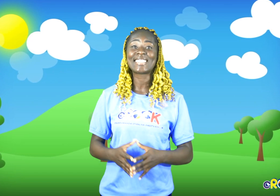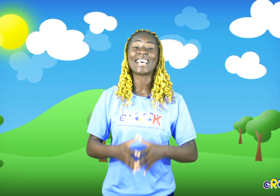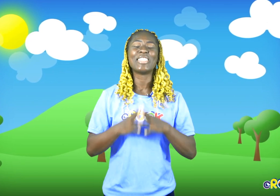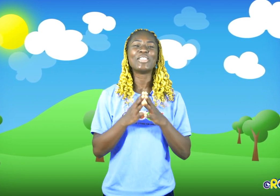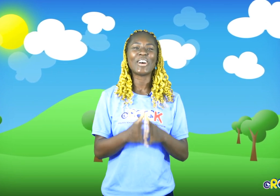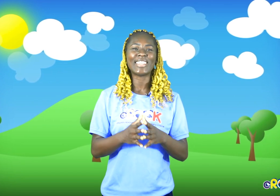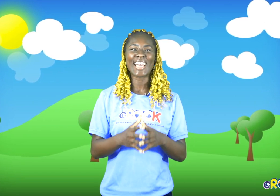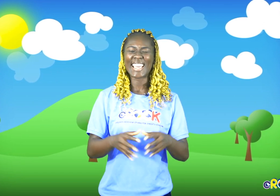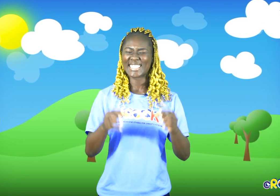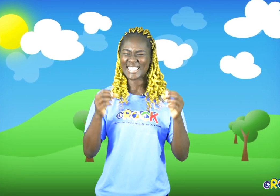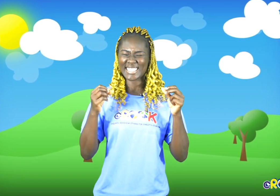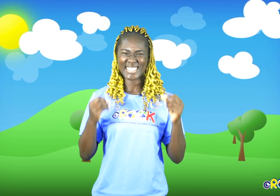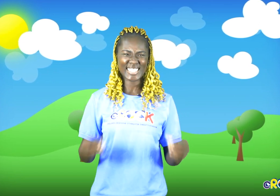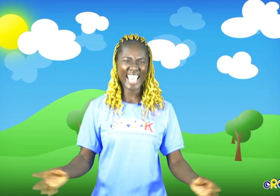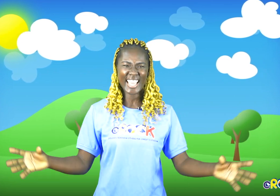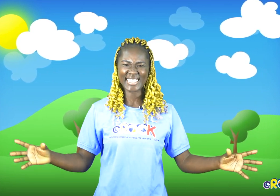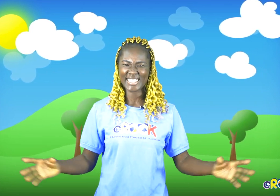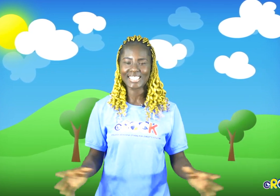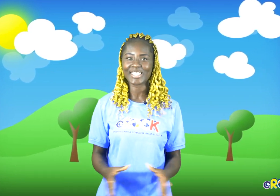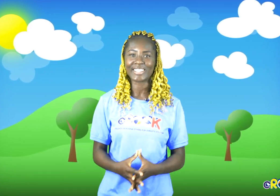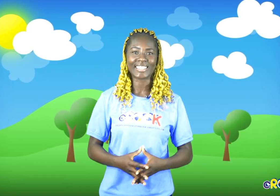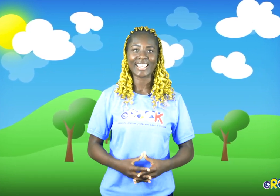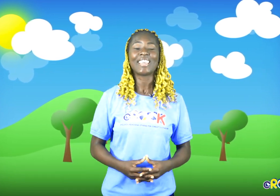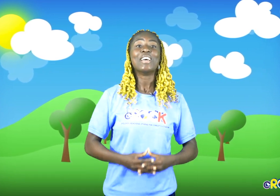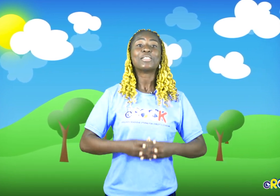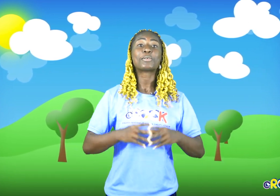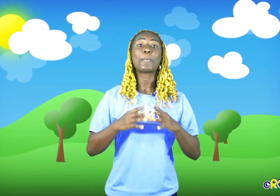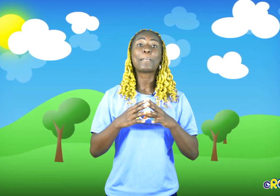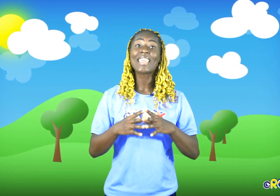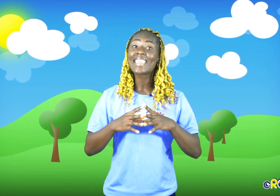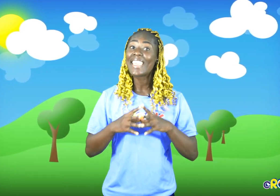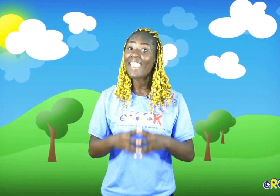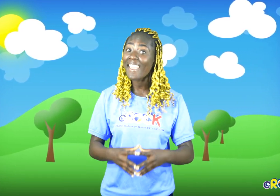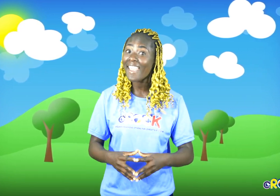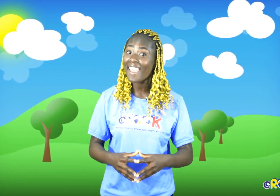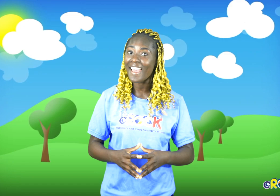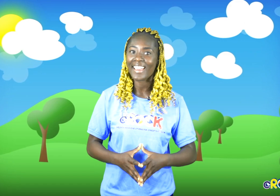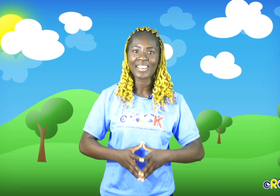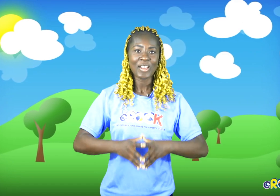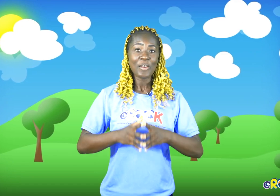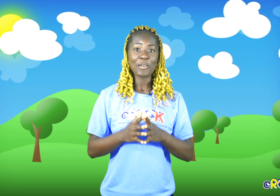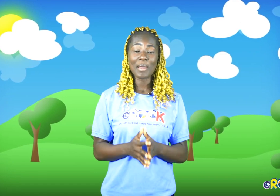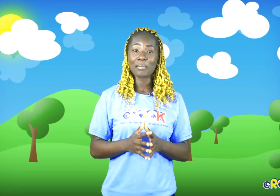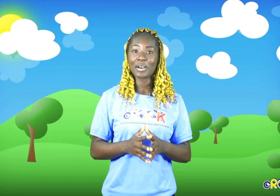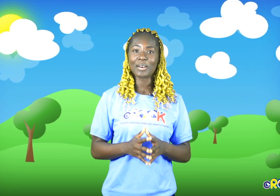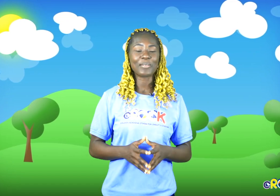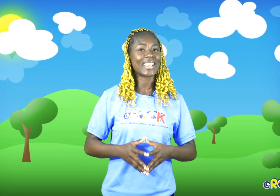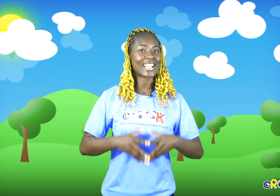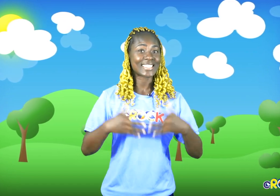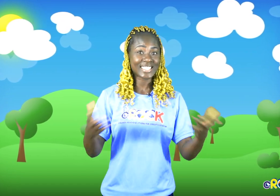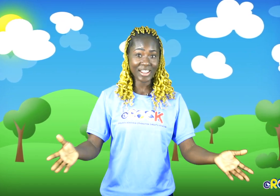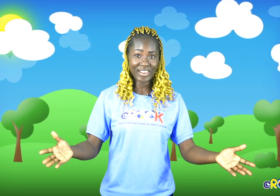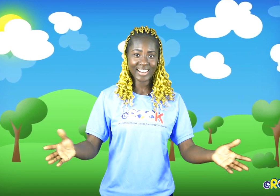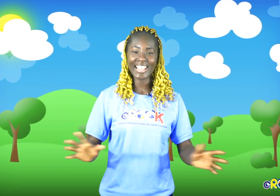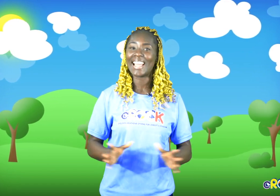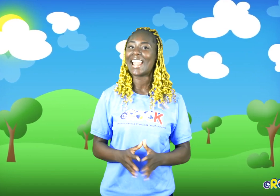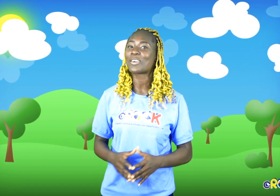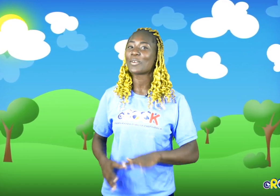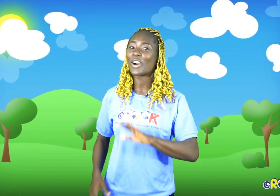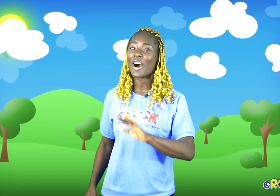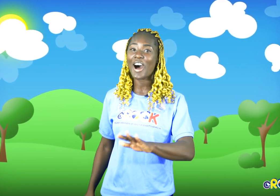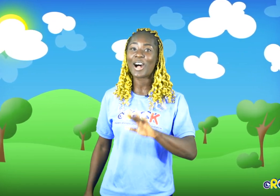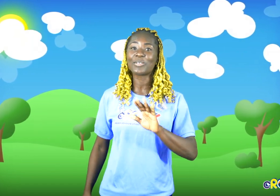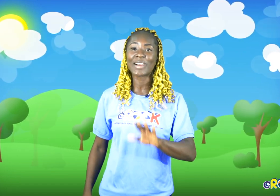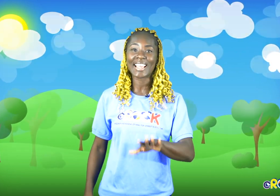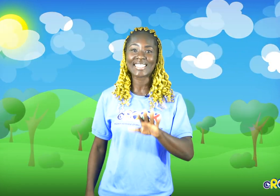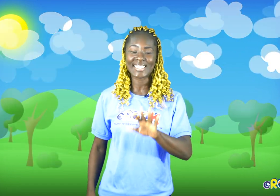Good morning. It's another exciting Sunday to be here. Remember, we are C-Rock, and like